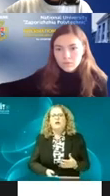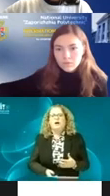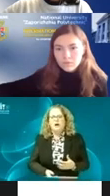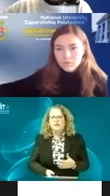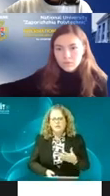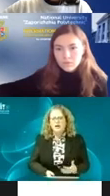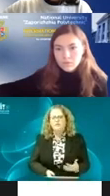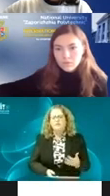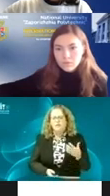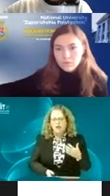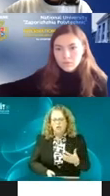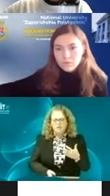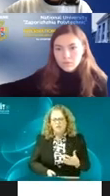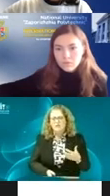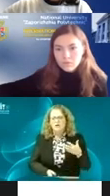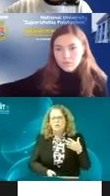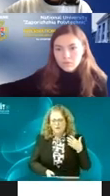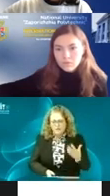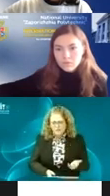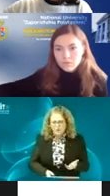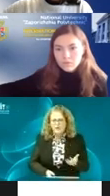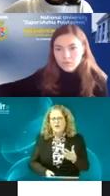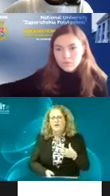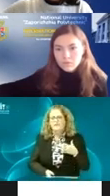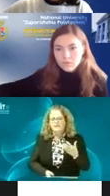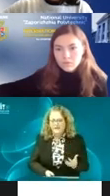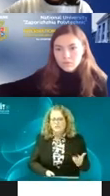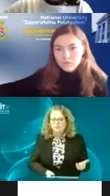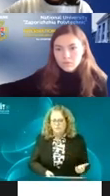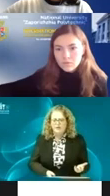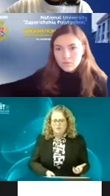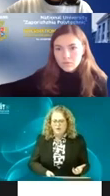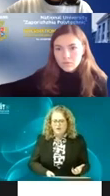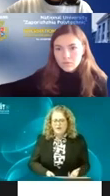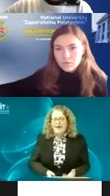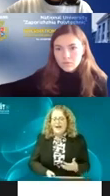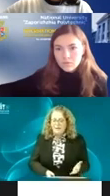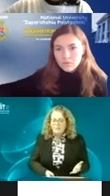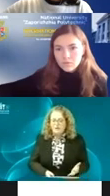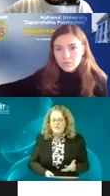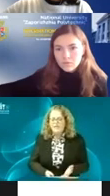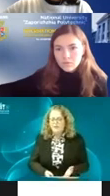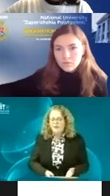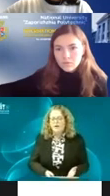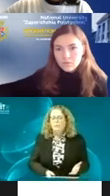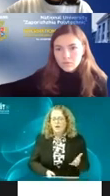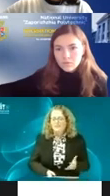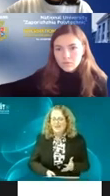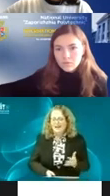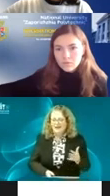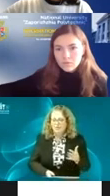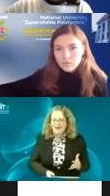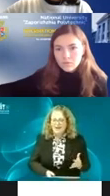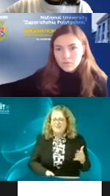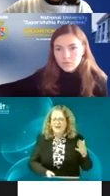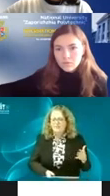of the discoveries that a lot of things were spoken and if detected could be avoided. Apple Siri was